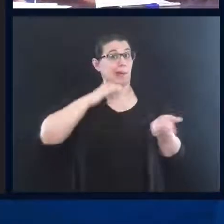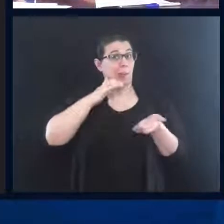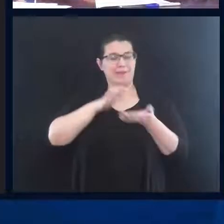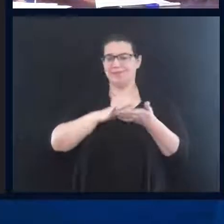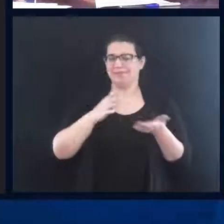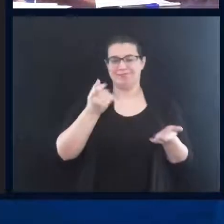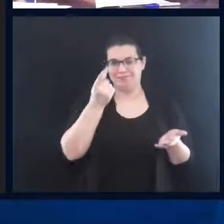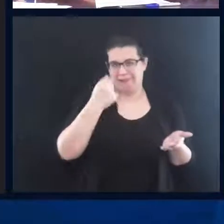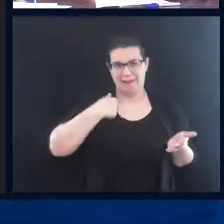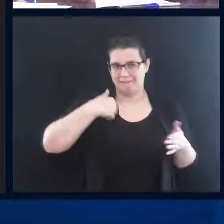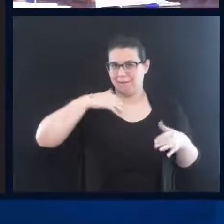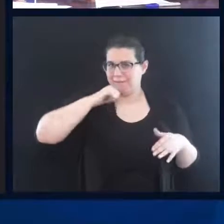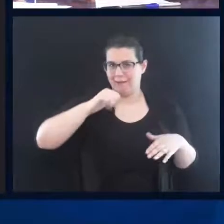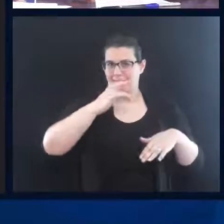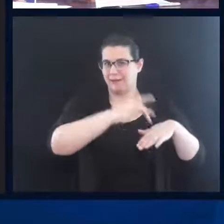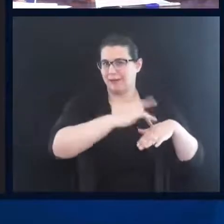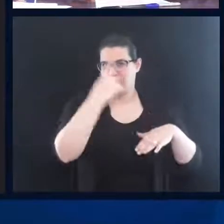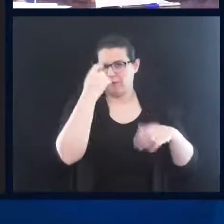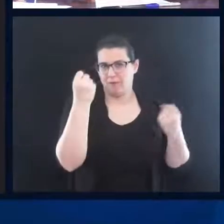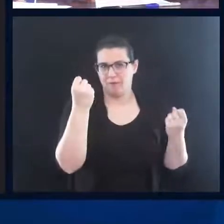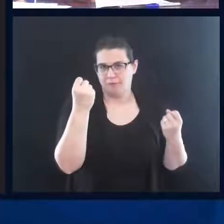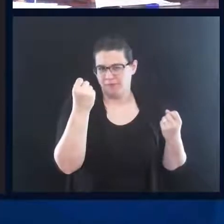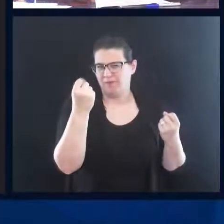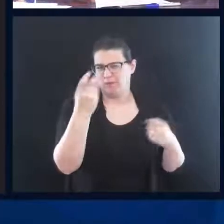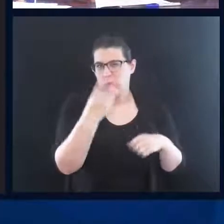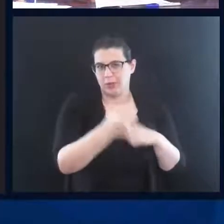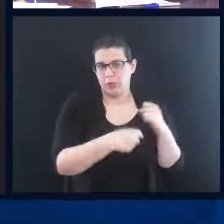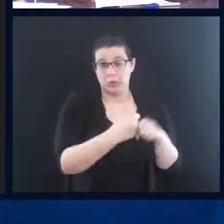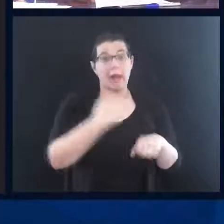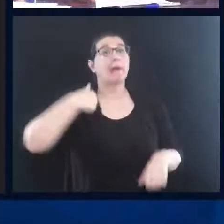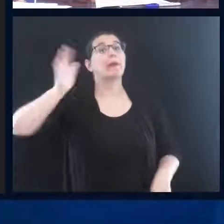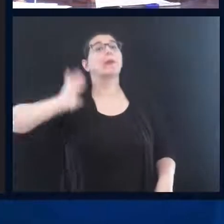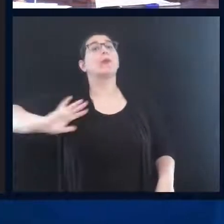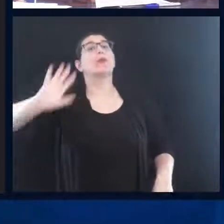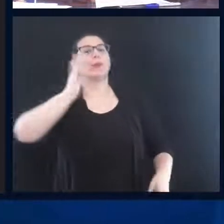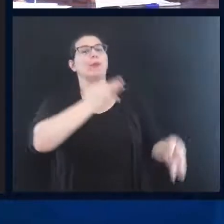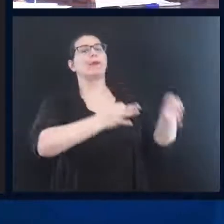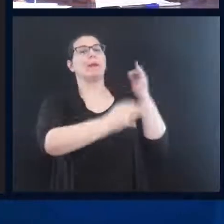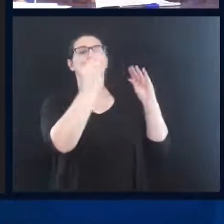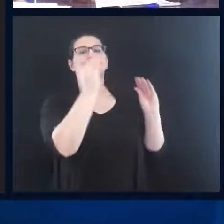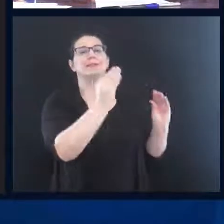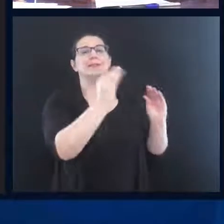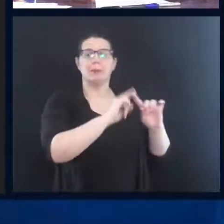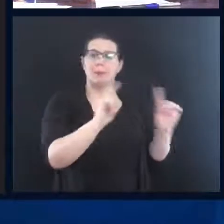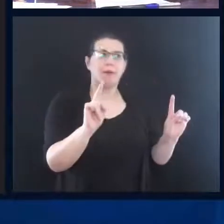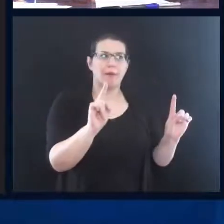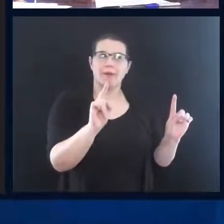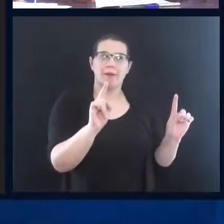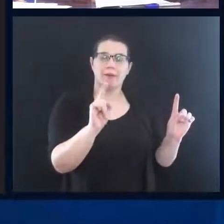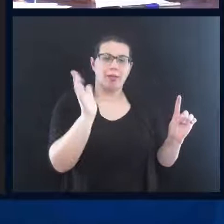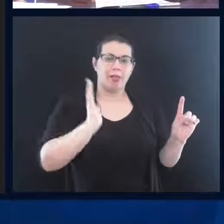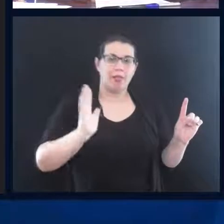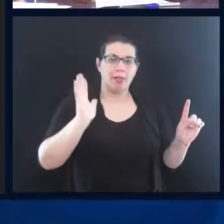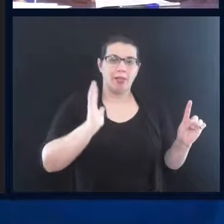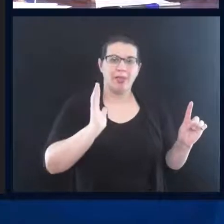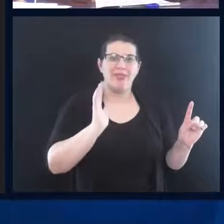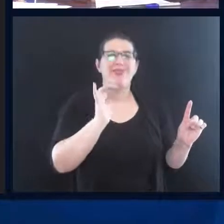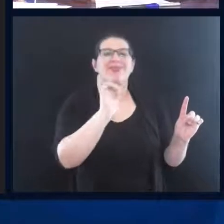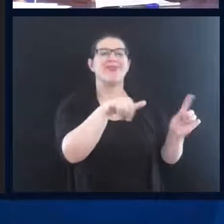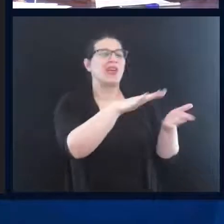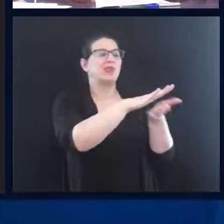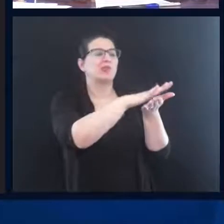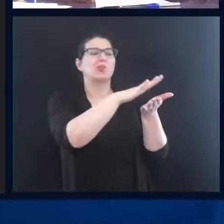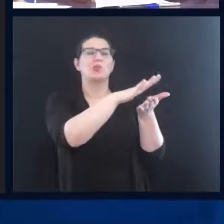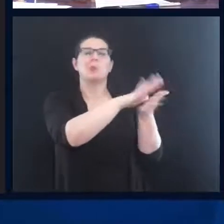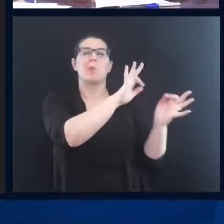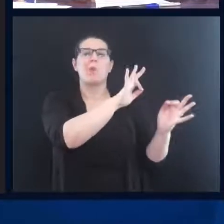Greenbrier West in a few years. I substitute taught there a long time ago. But a school that is spotless. with